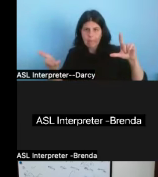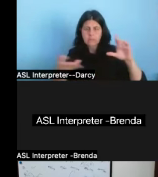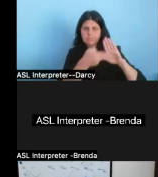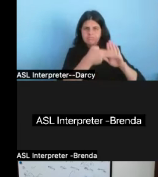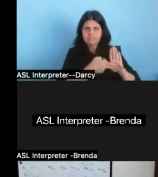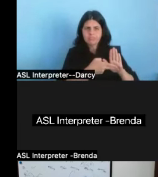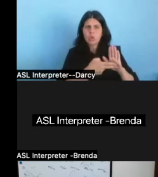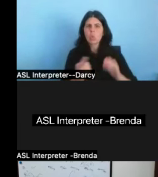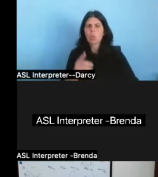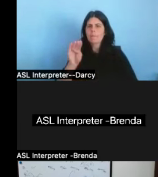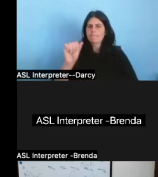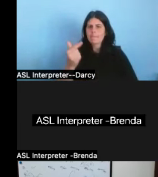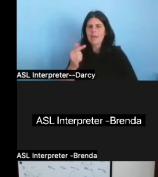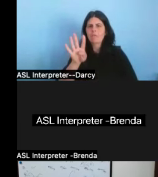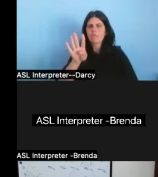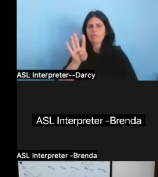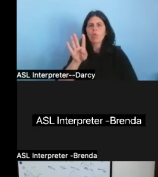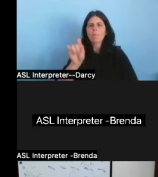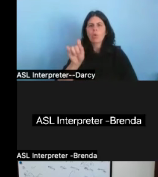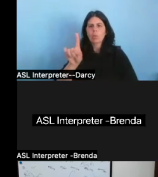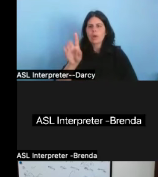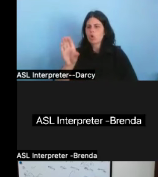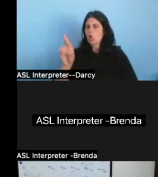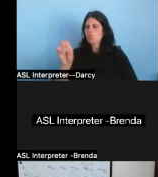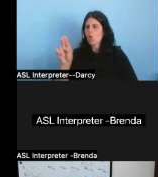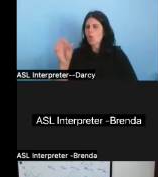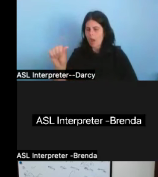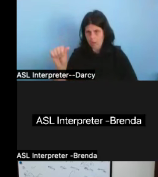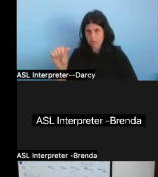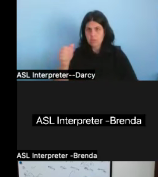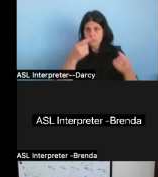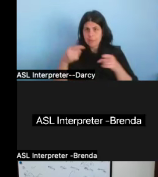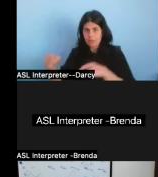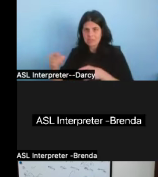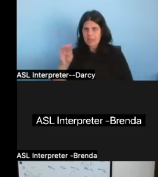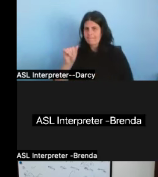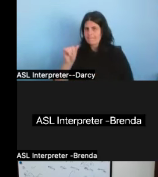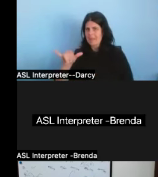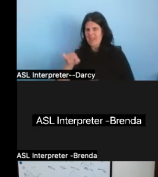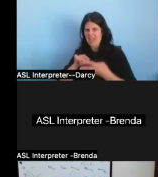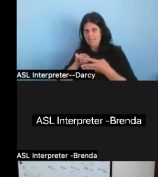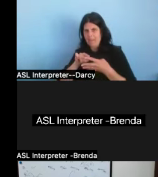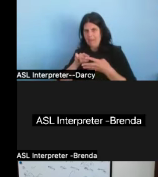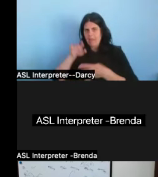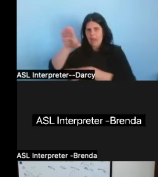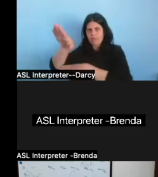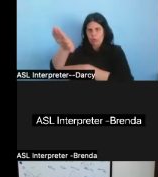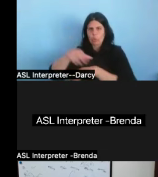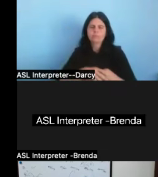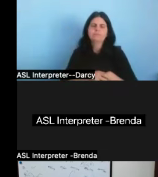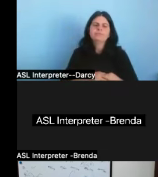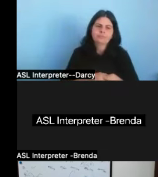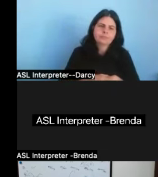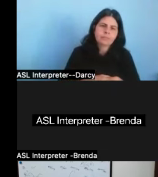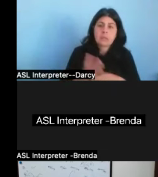is the magnitude 4.1 corona sequence. So this was right at the beginning of May in the afternoon. Some of you